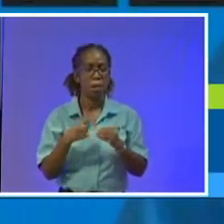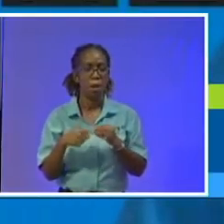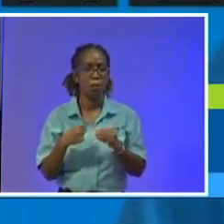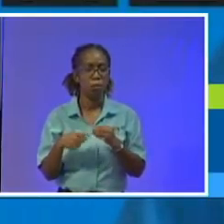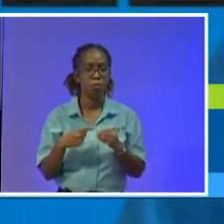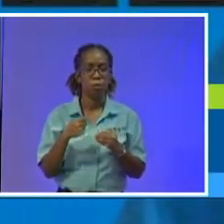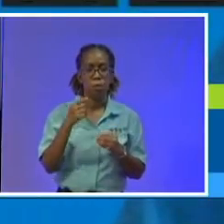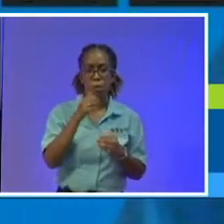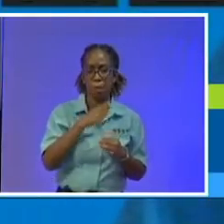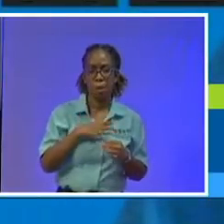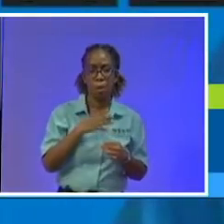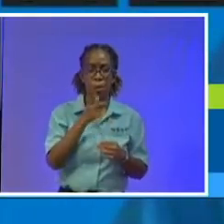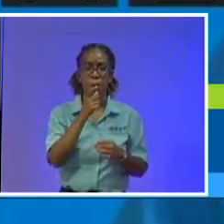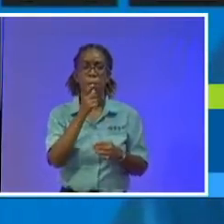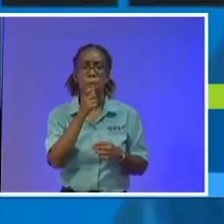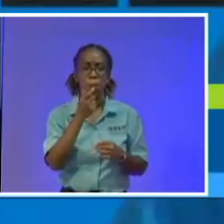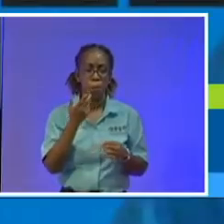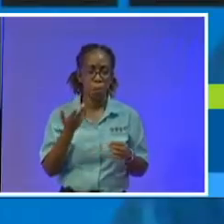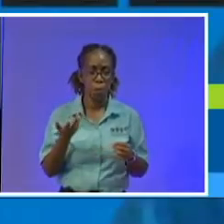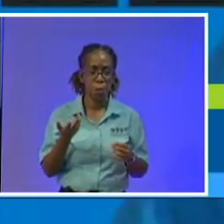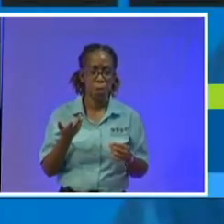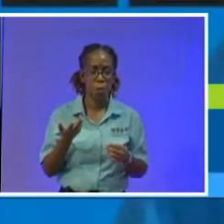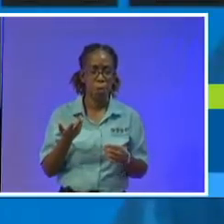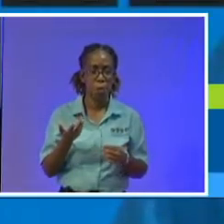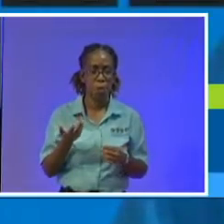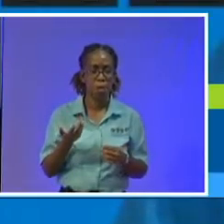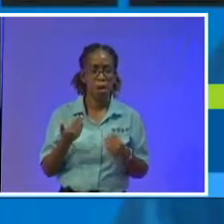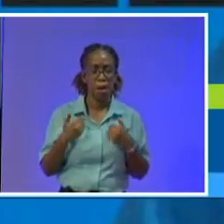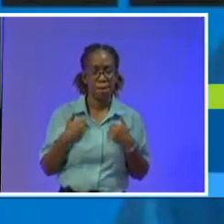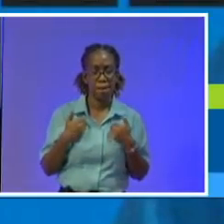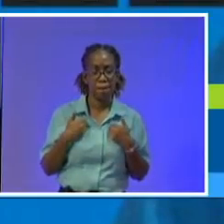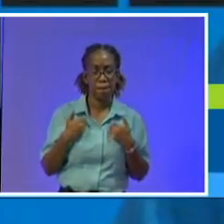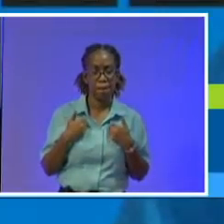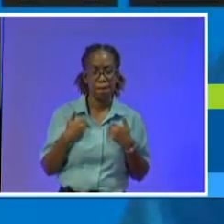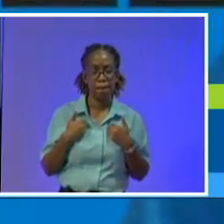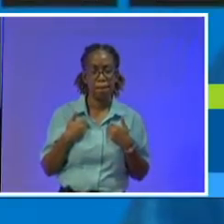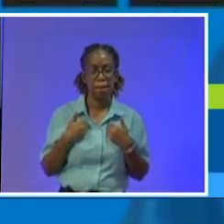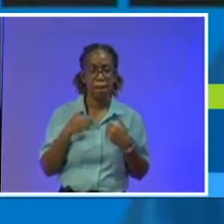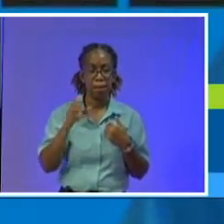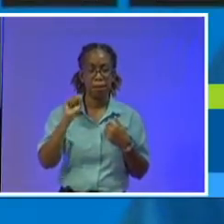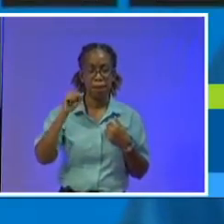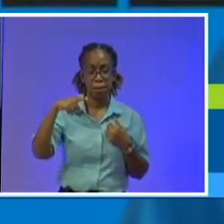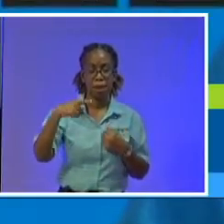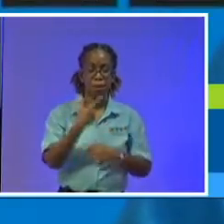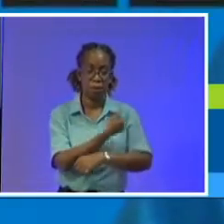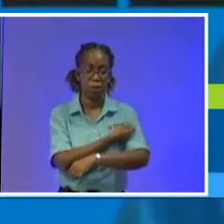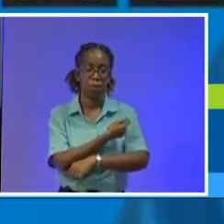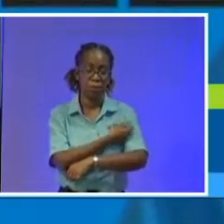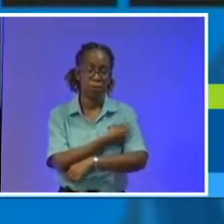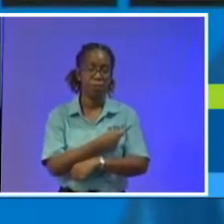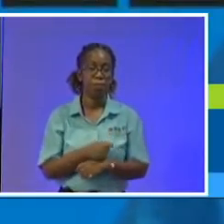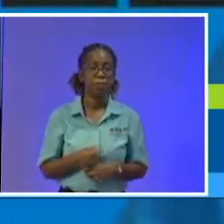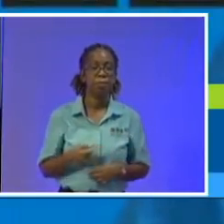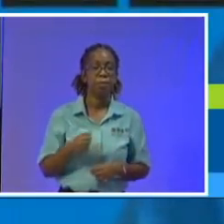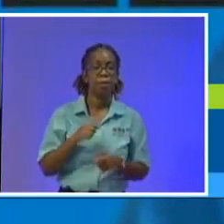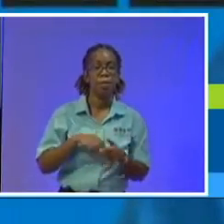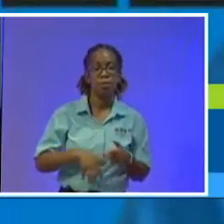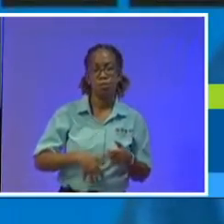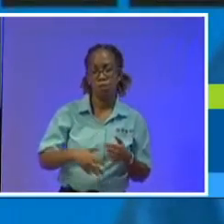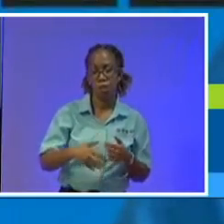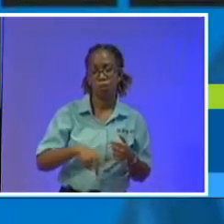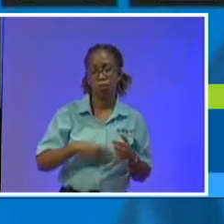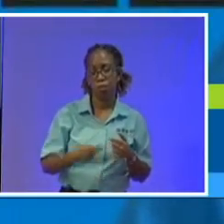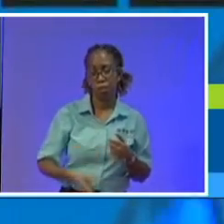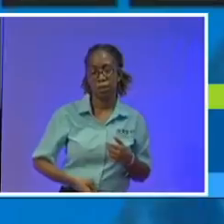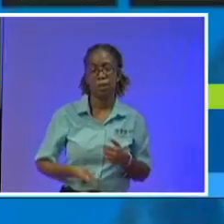woman who had taken a Sinopharm and gets pregnant. Now the ministry